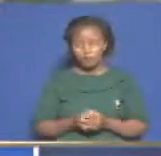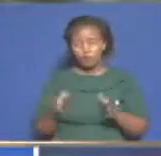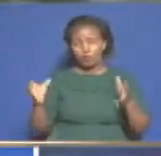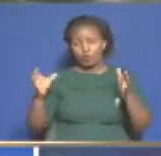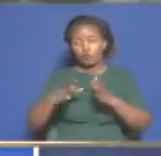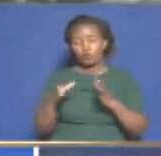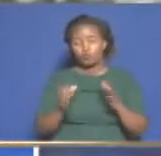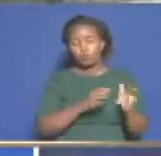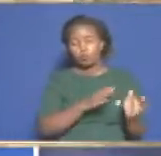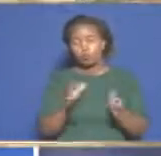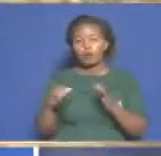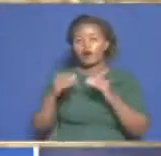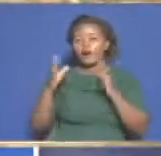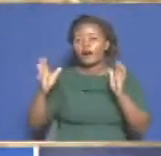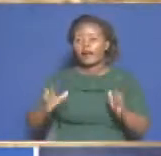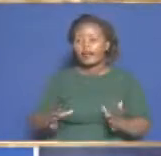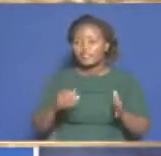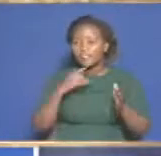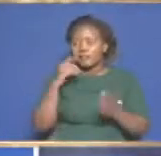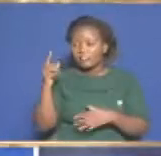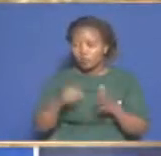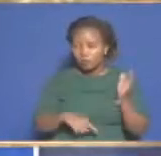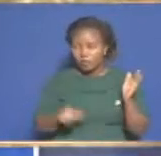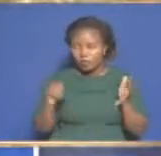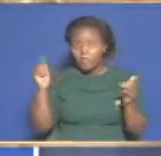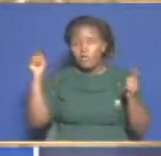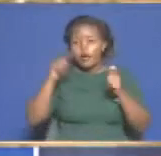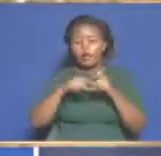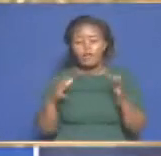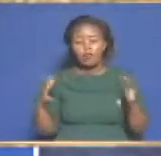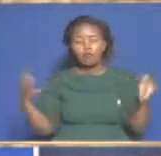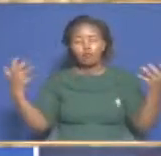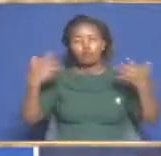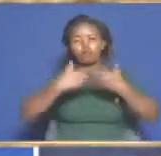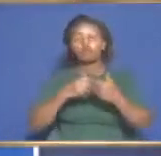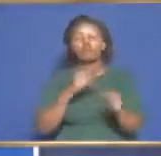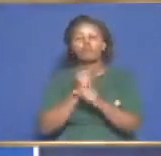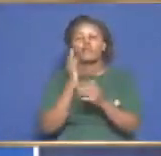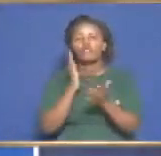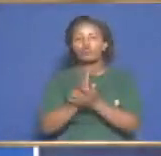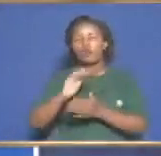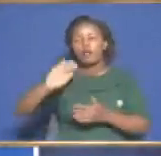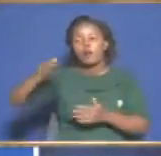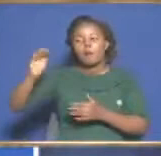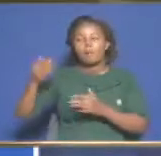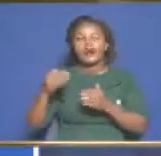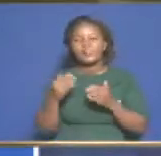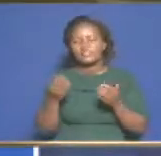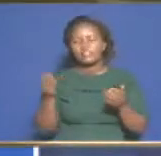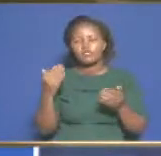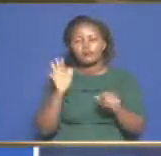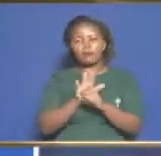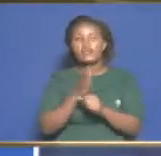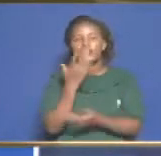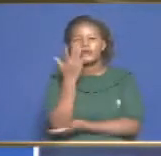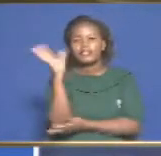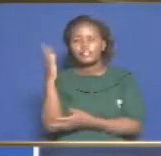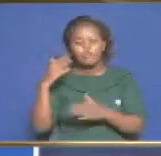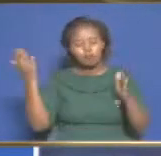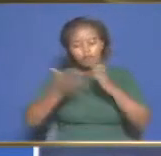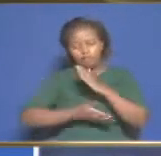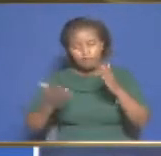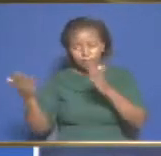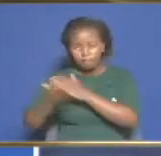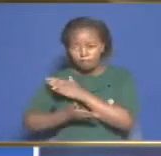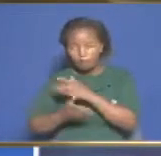Mazel, the residents say they came together to conserve the mountain that is on the verge of degradation. The team has set up water points that will be used